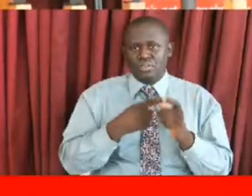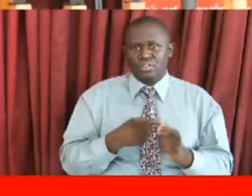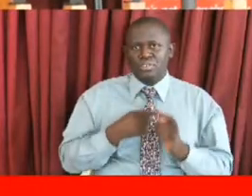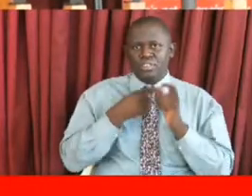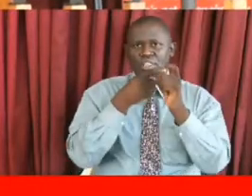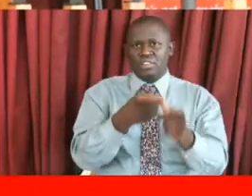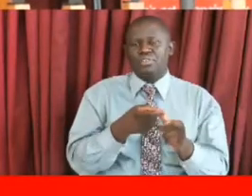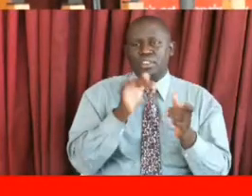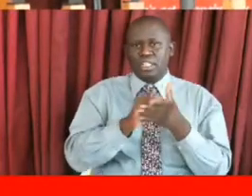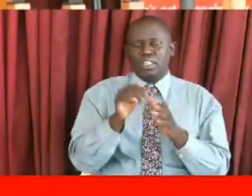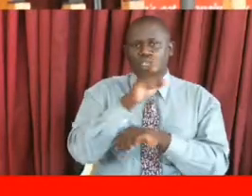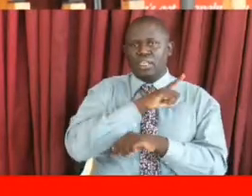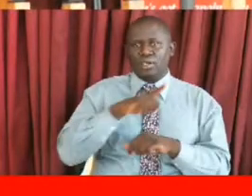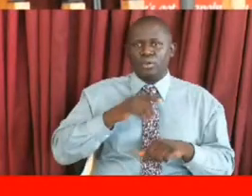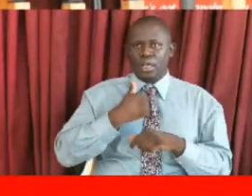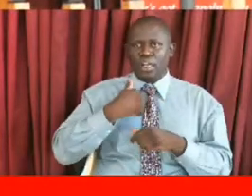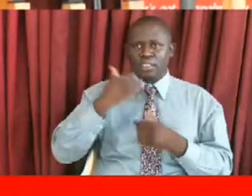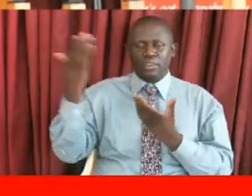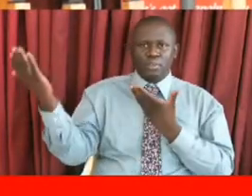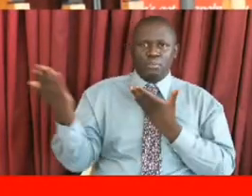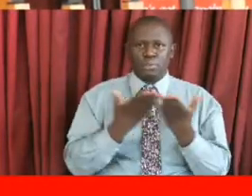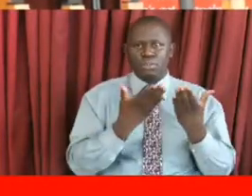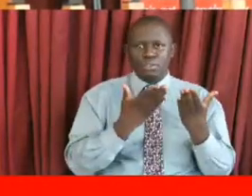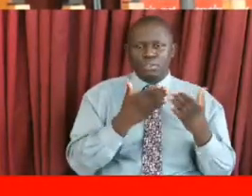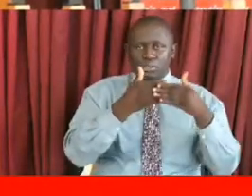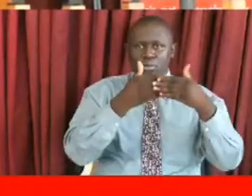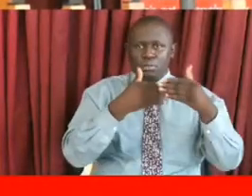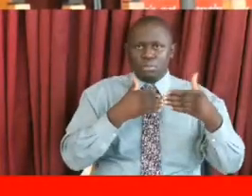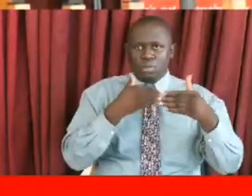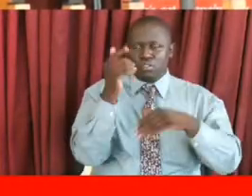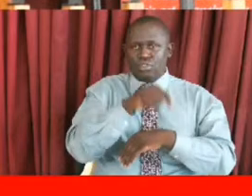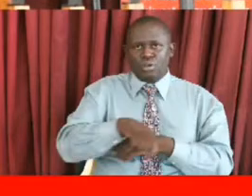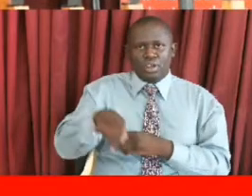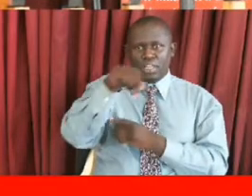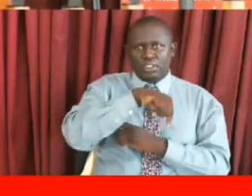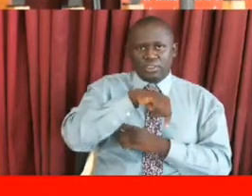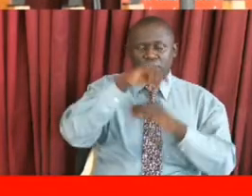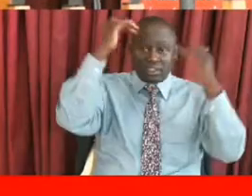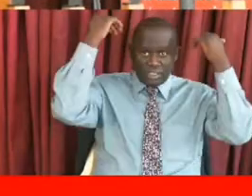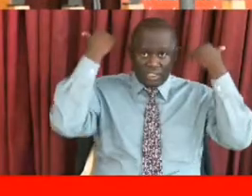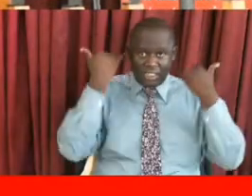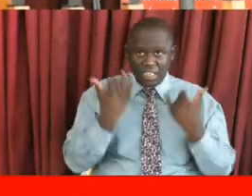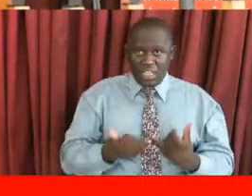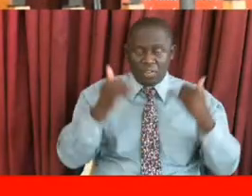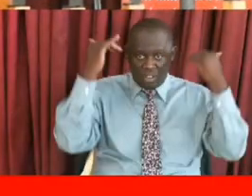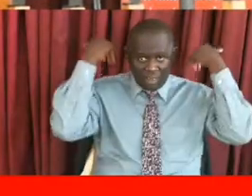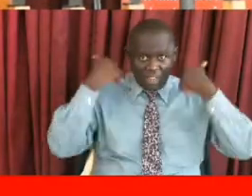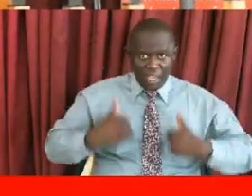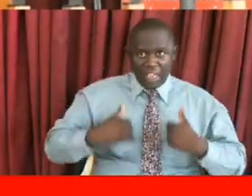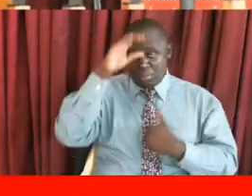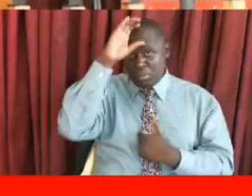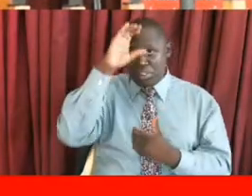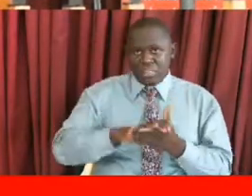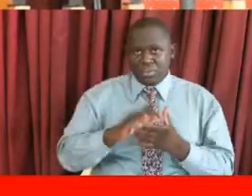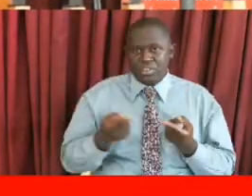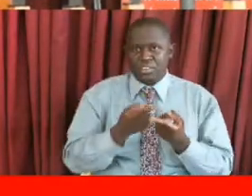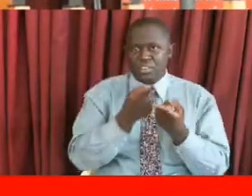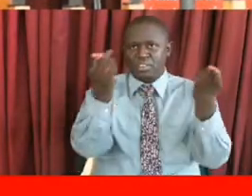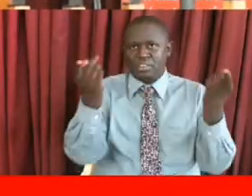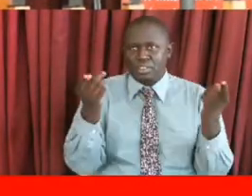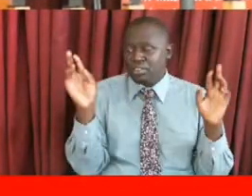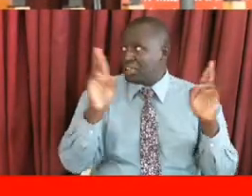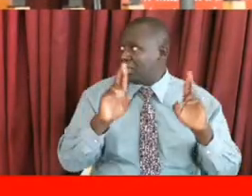has placed Among Us I believe we are ready for the word